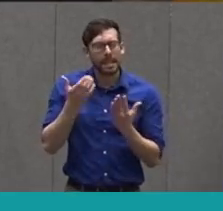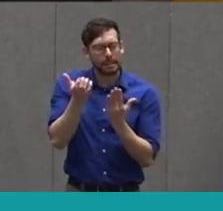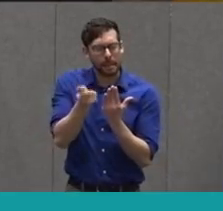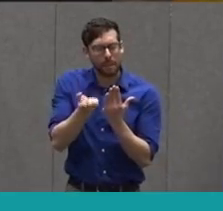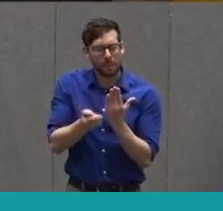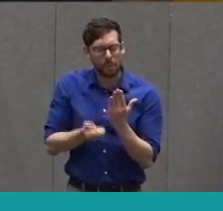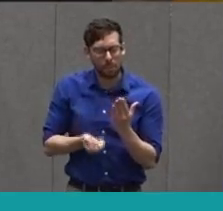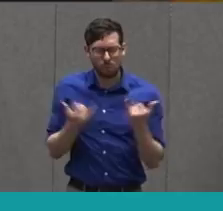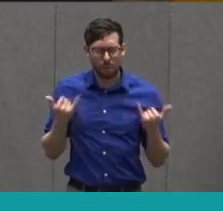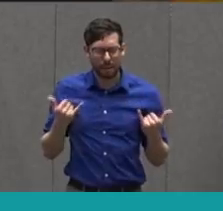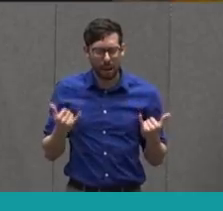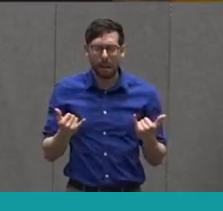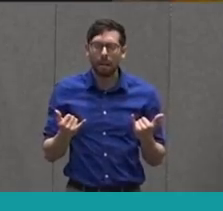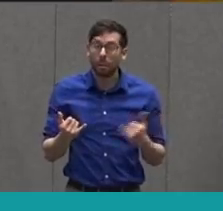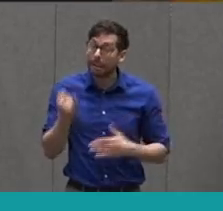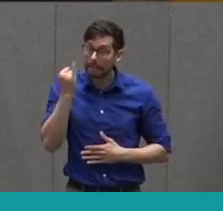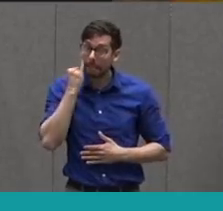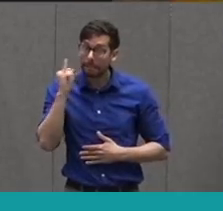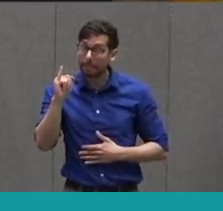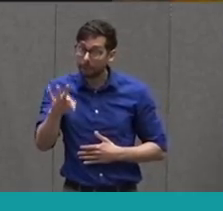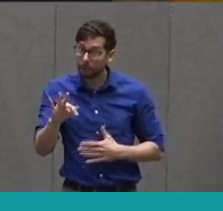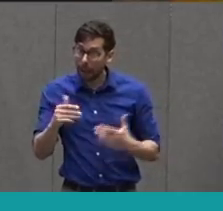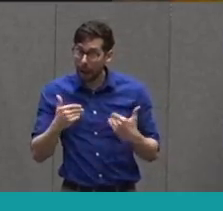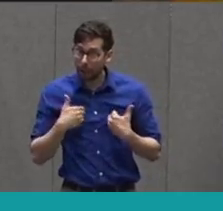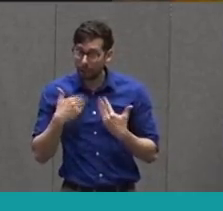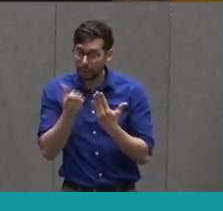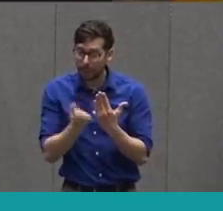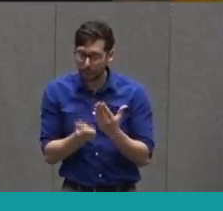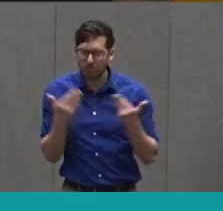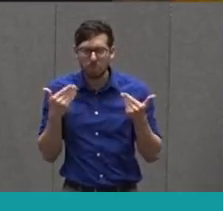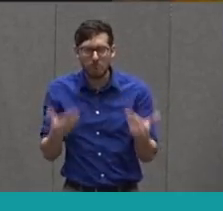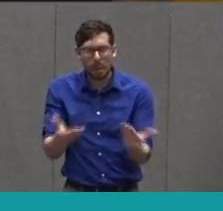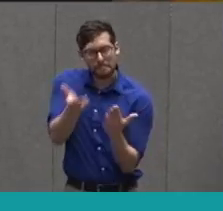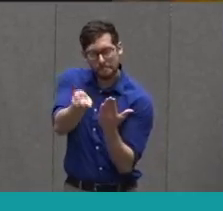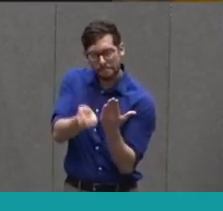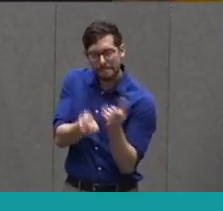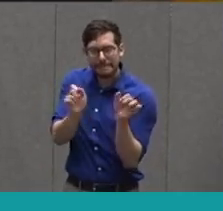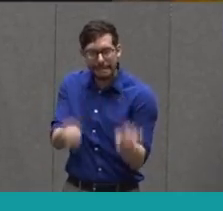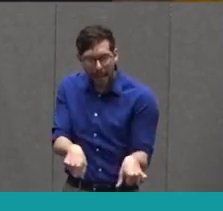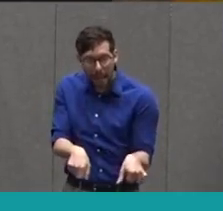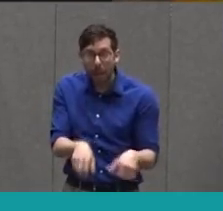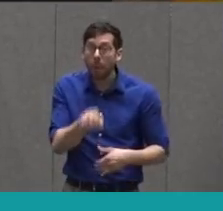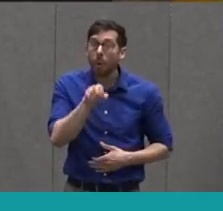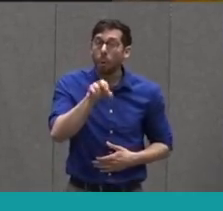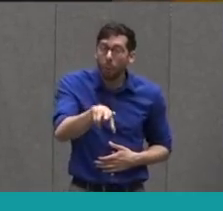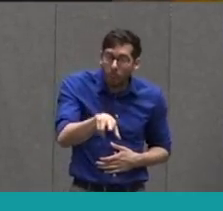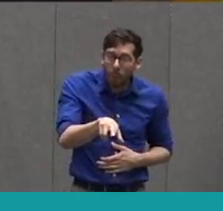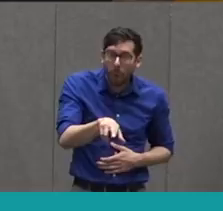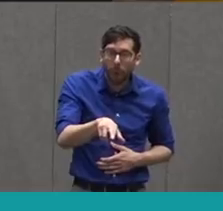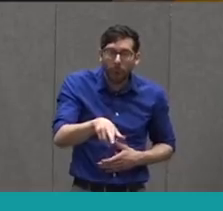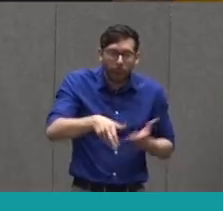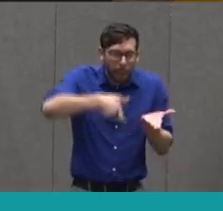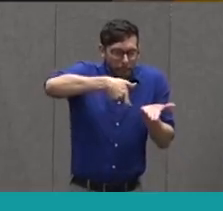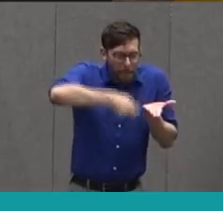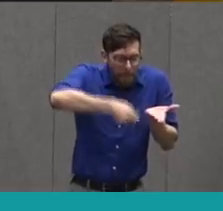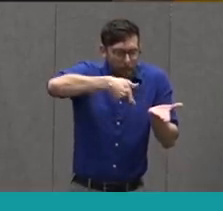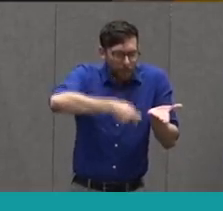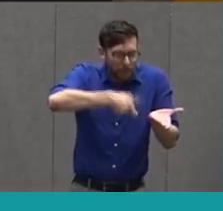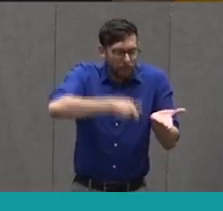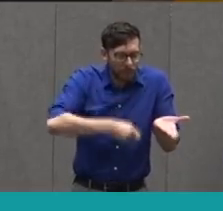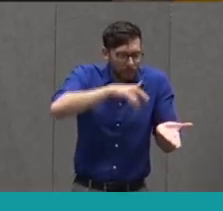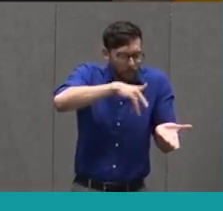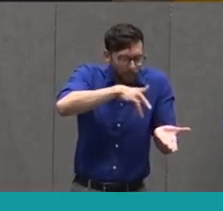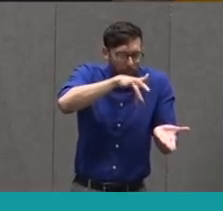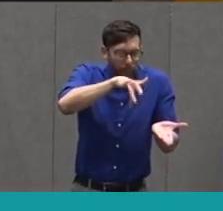could staple it or I could punch holes in it and then I could fasten it together. So that's how you make one. Now, what you